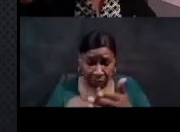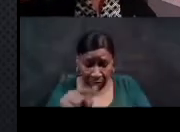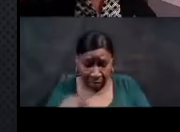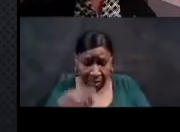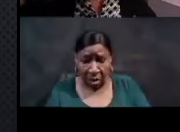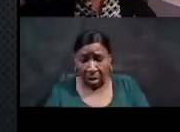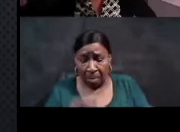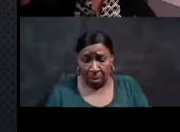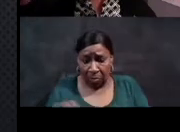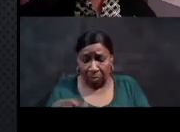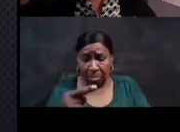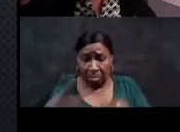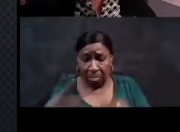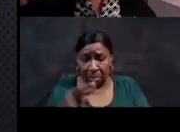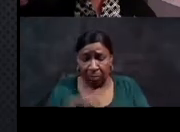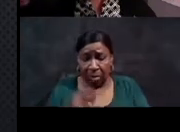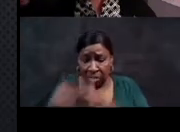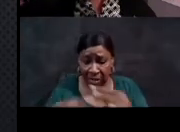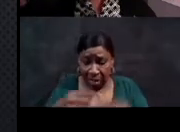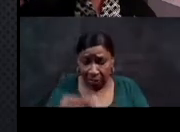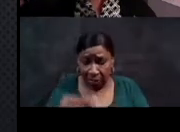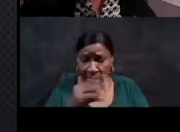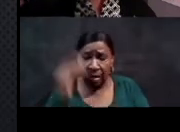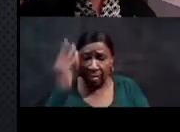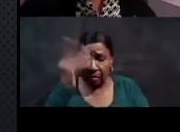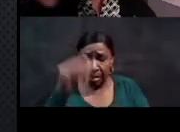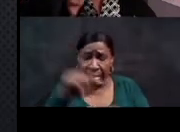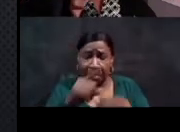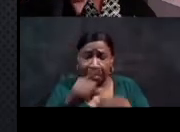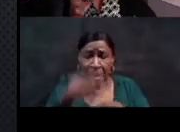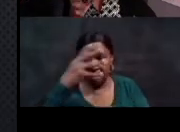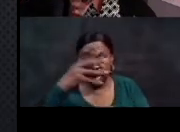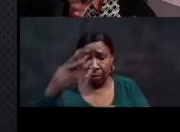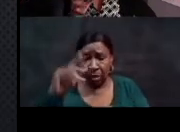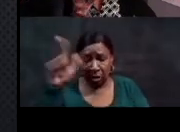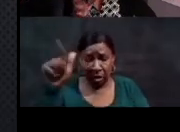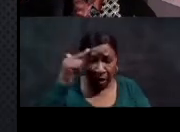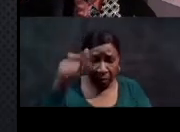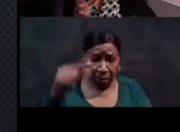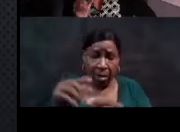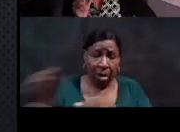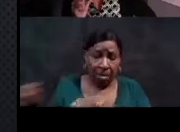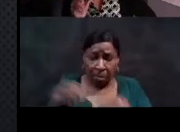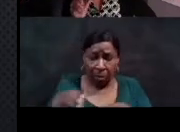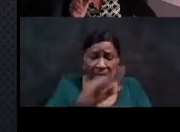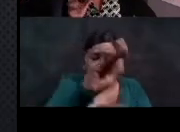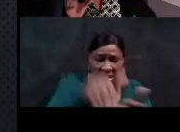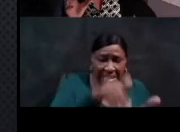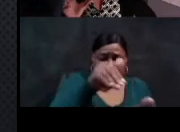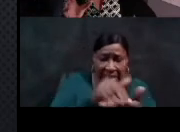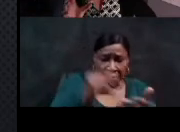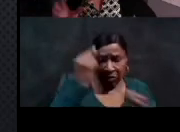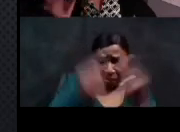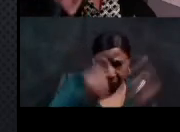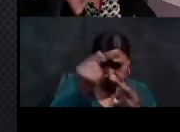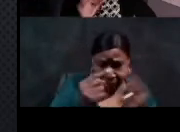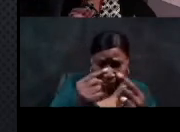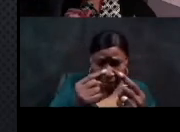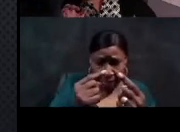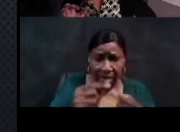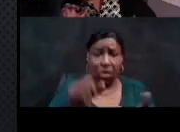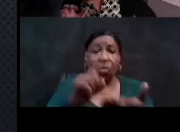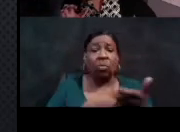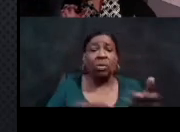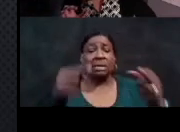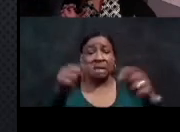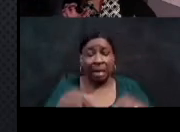geographical periphery of thinking about migration governance to the center of thinking, that what is happening